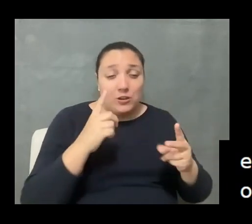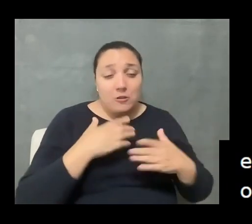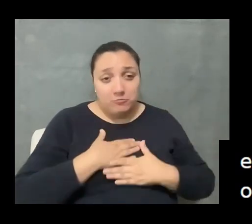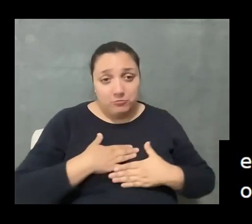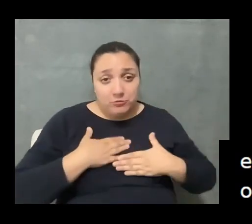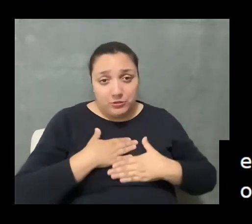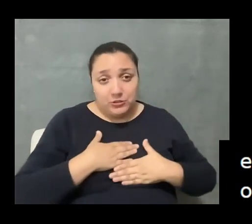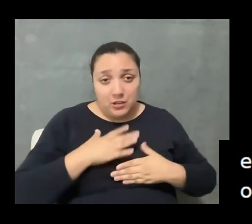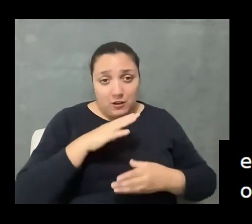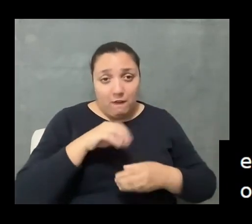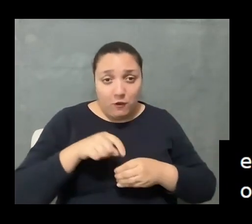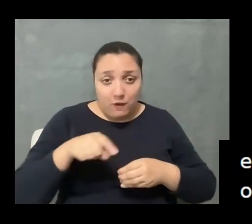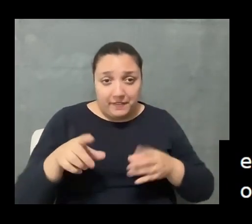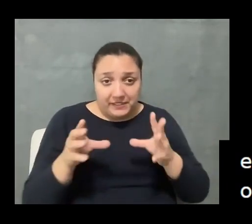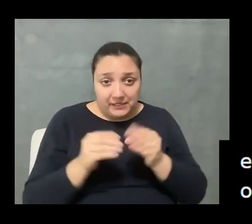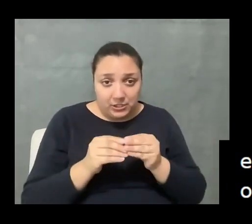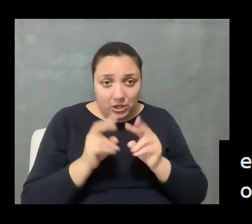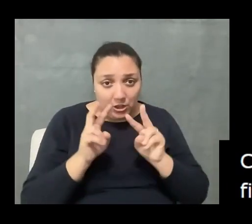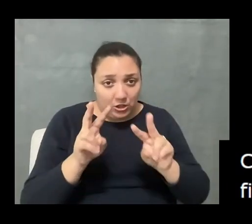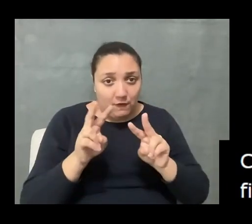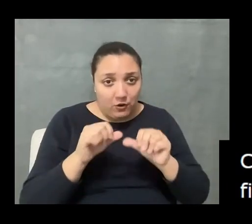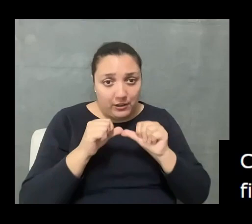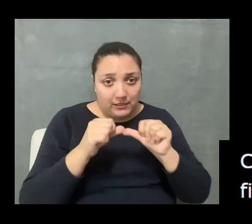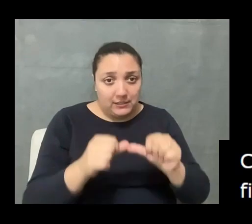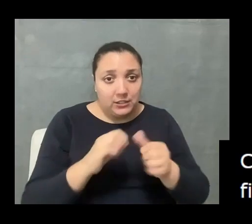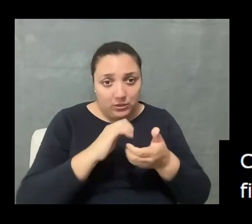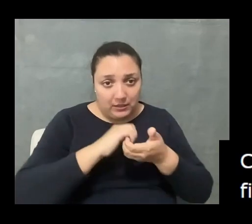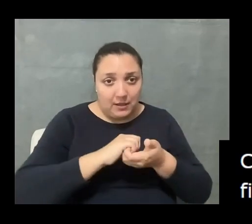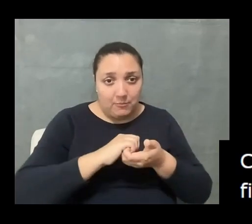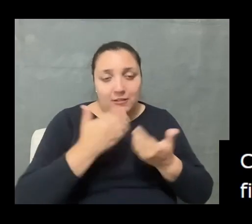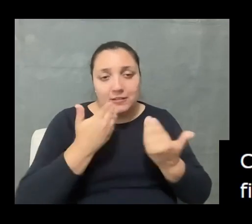today's listening session and look forward to continuing to collaborate. Thank you.